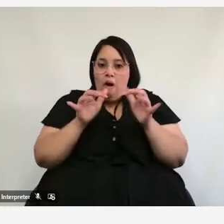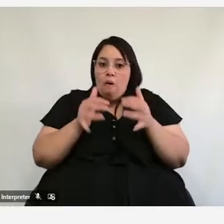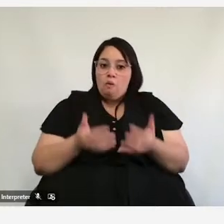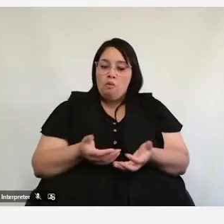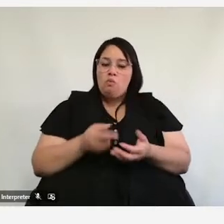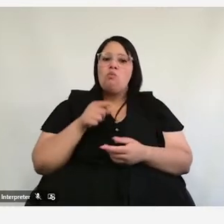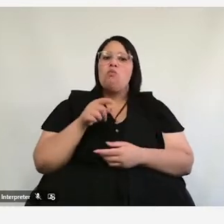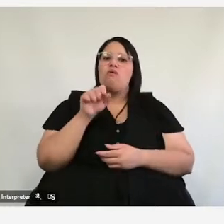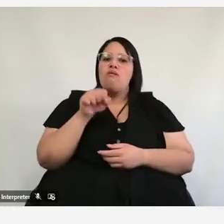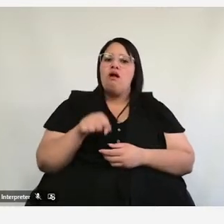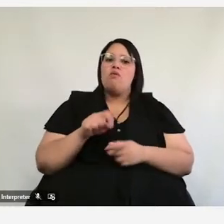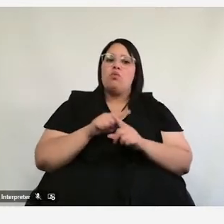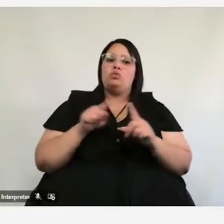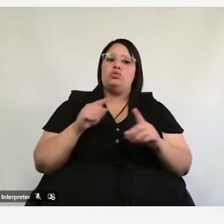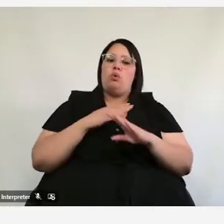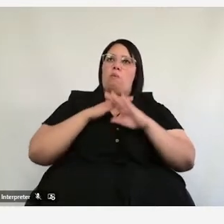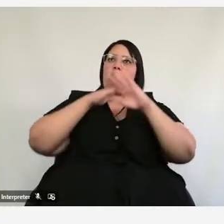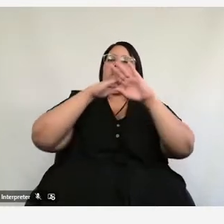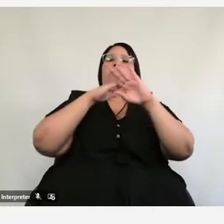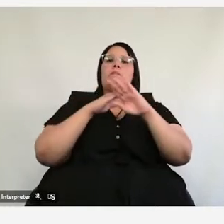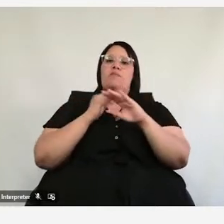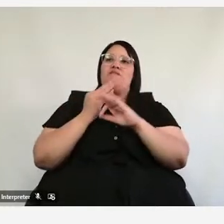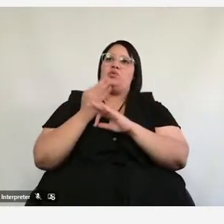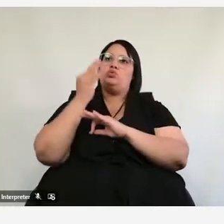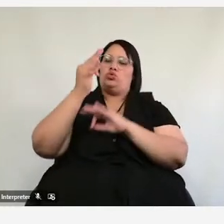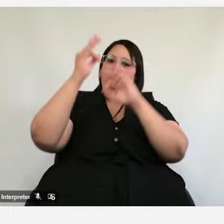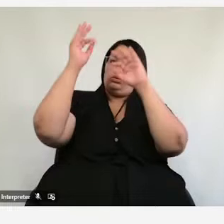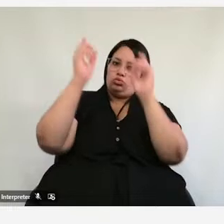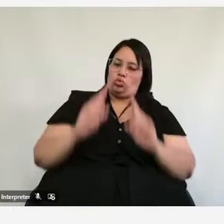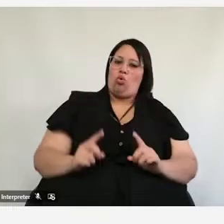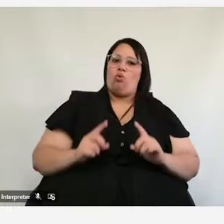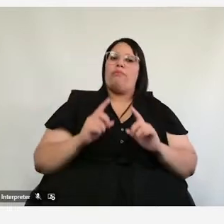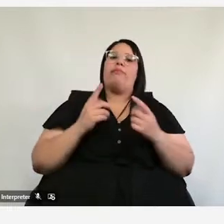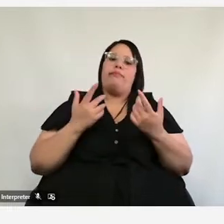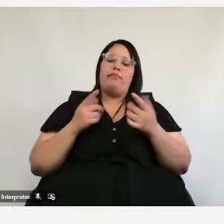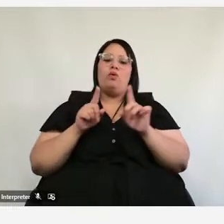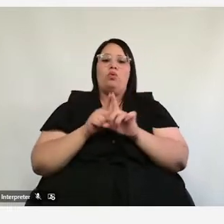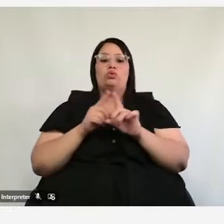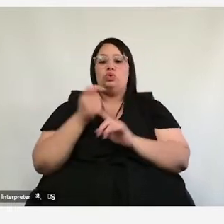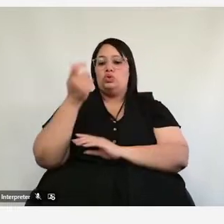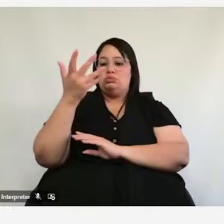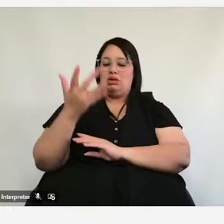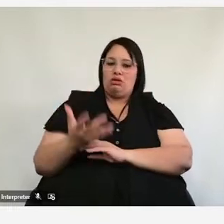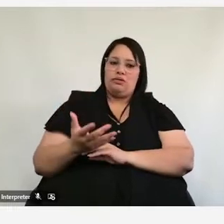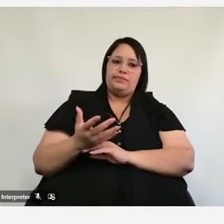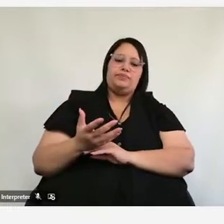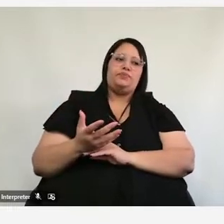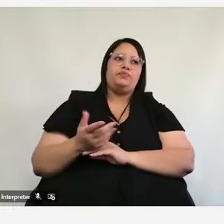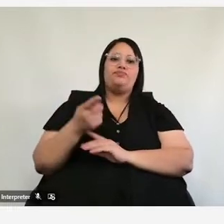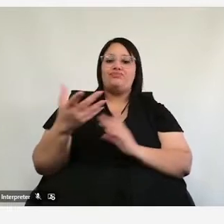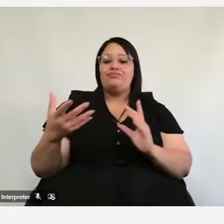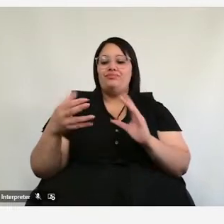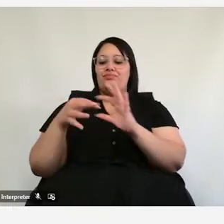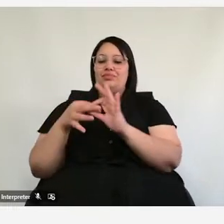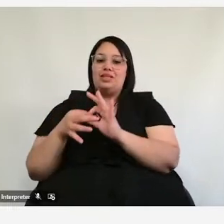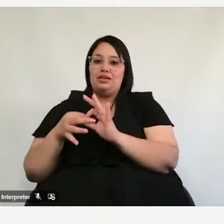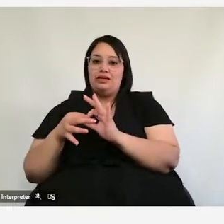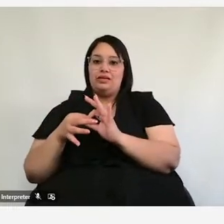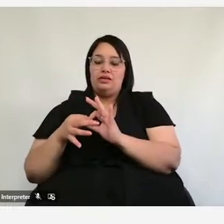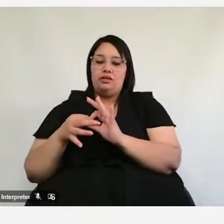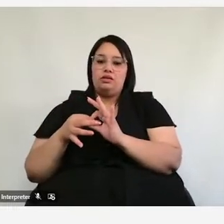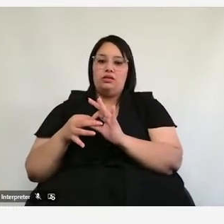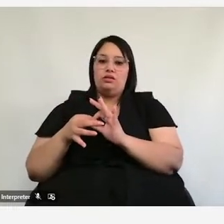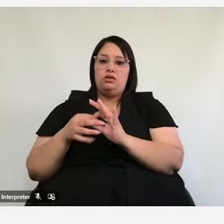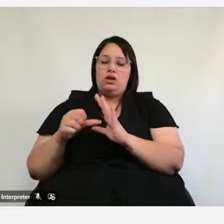it can withstand future storms. Speaker, this links to the